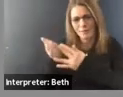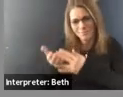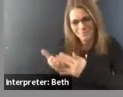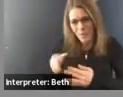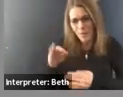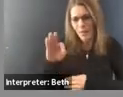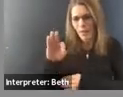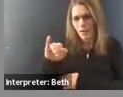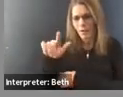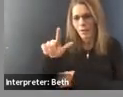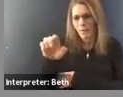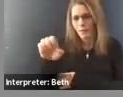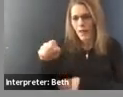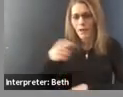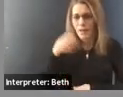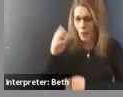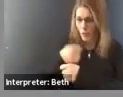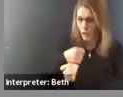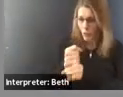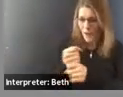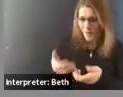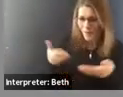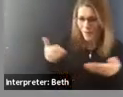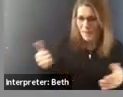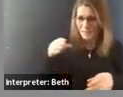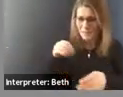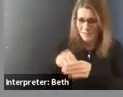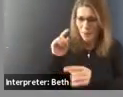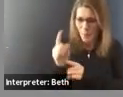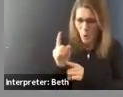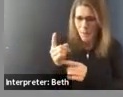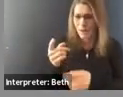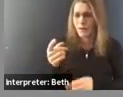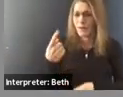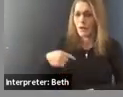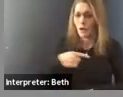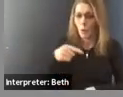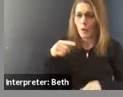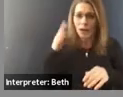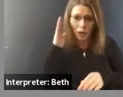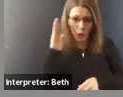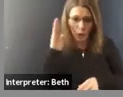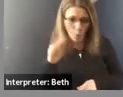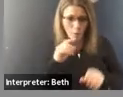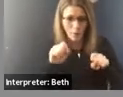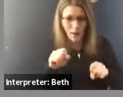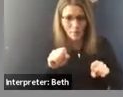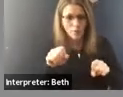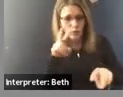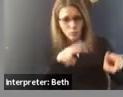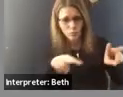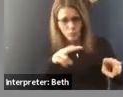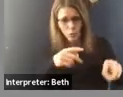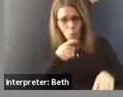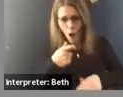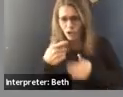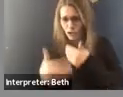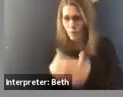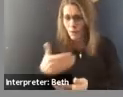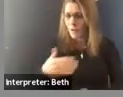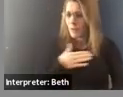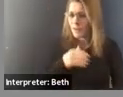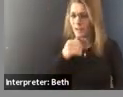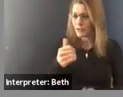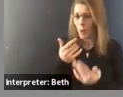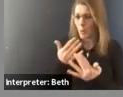watch the process. Also, please do not hesitate to interrupt me and ask a